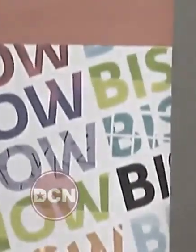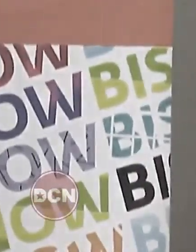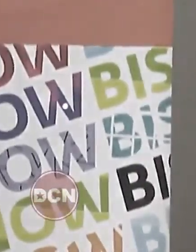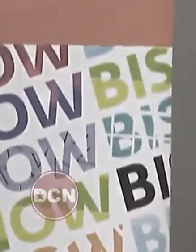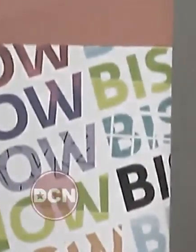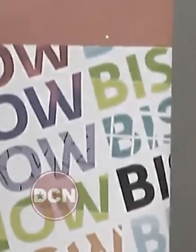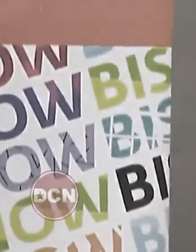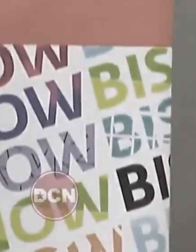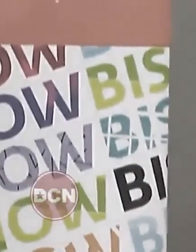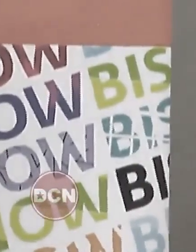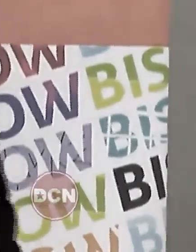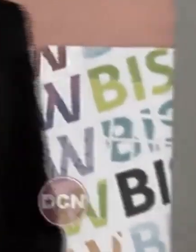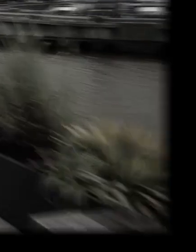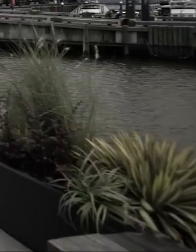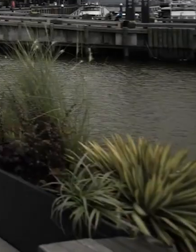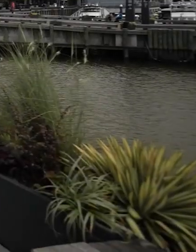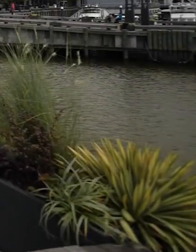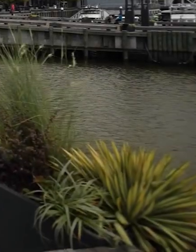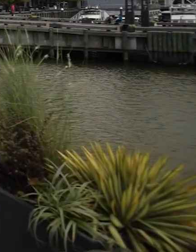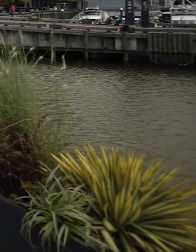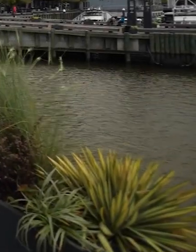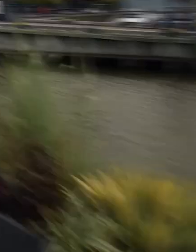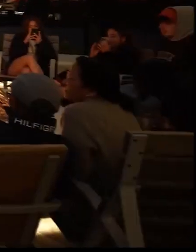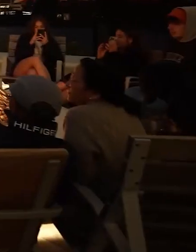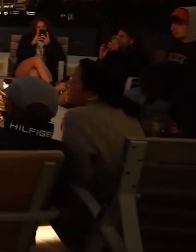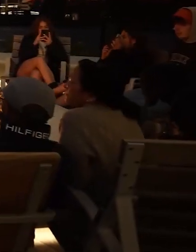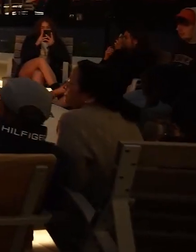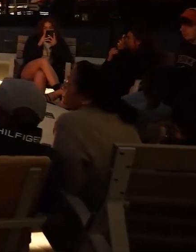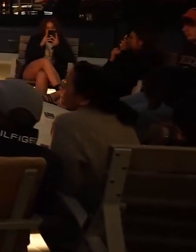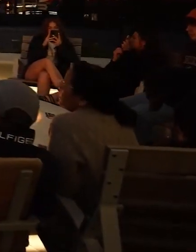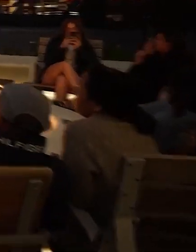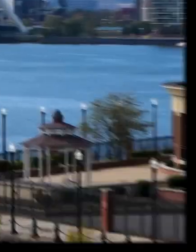does it mean to keep a promise? Well, look around.